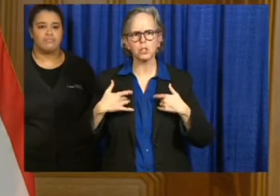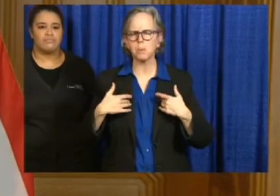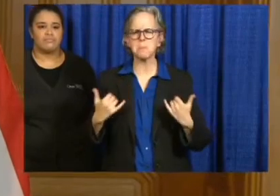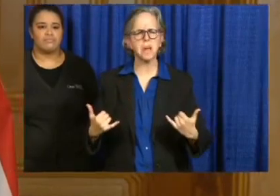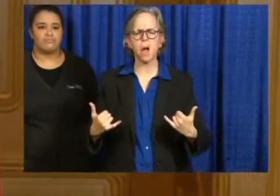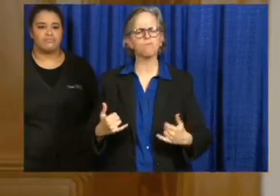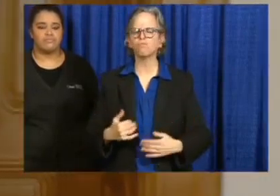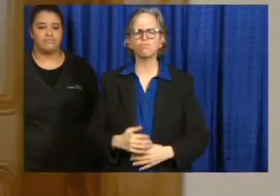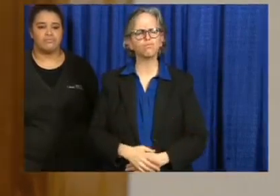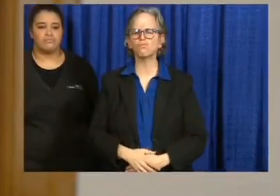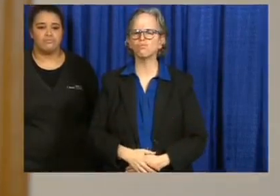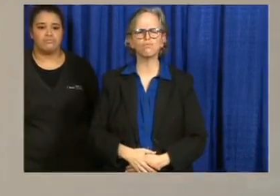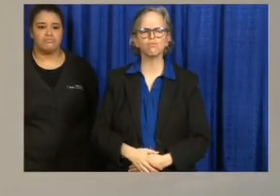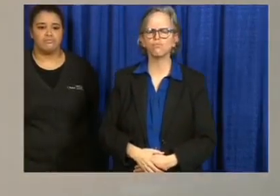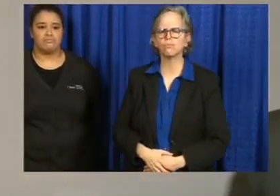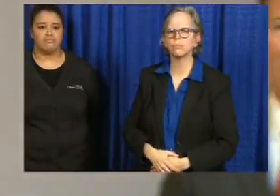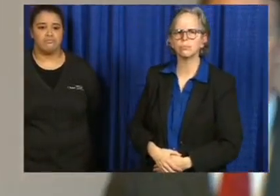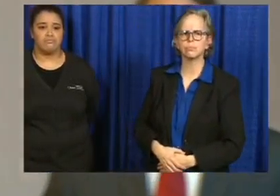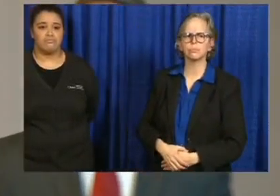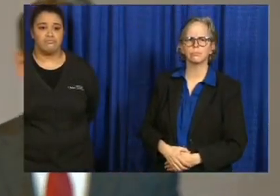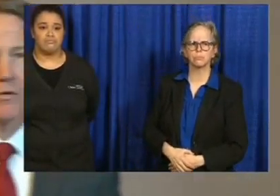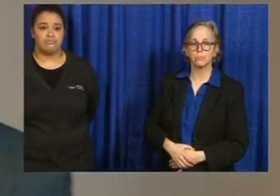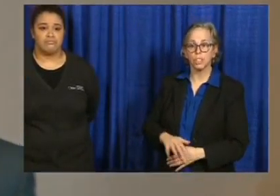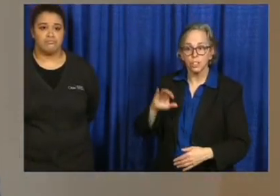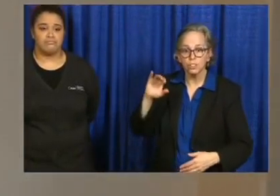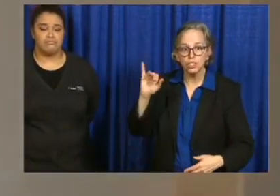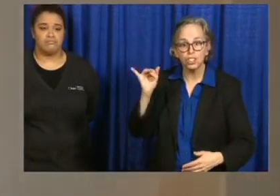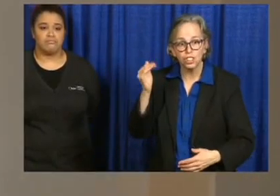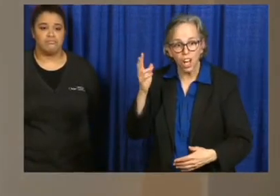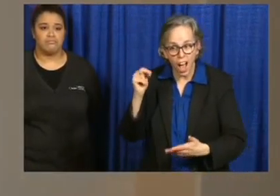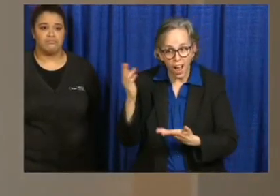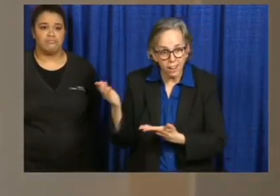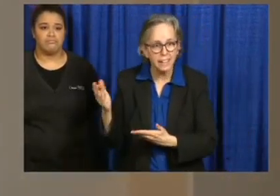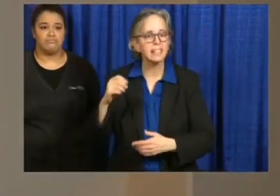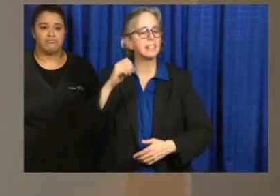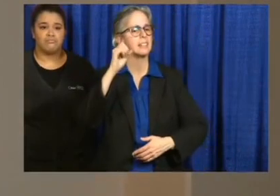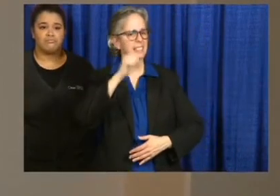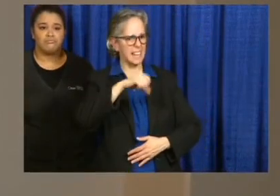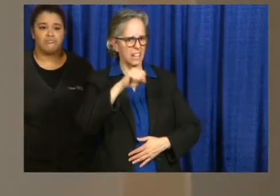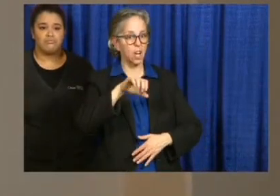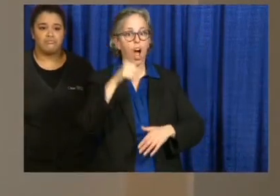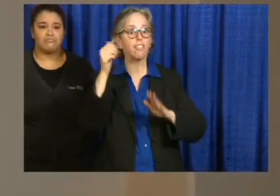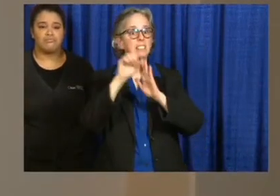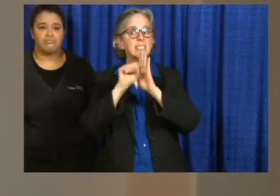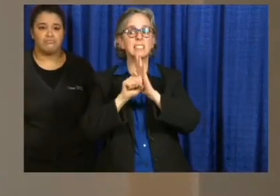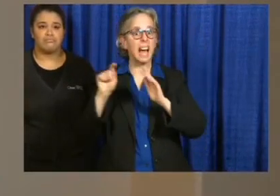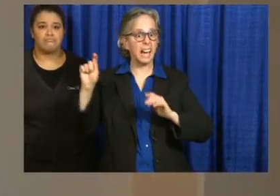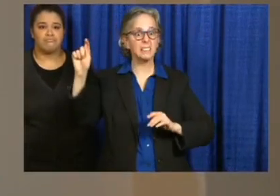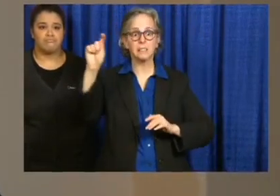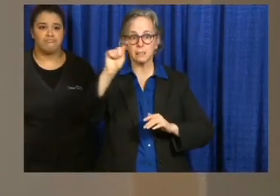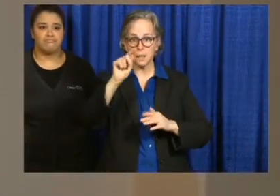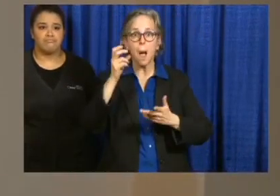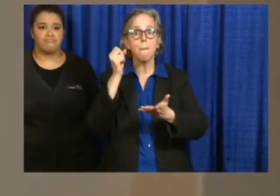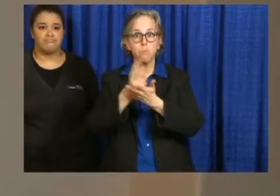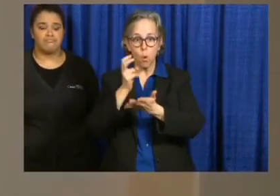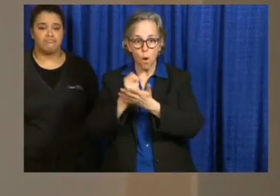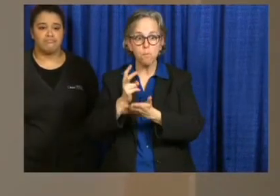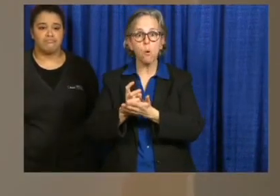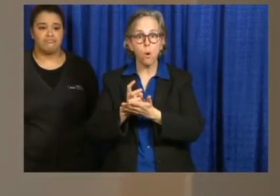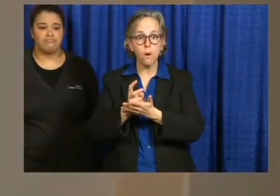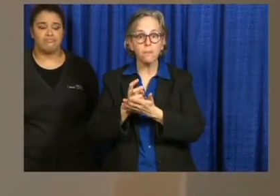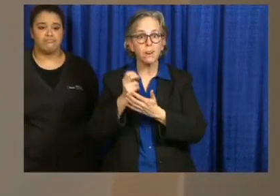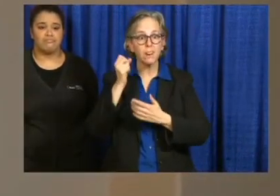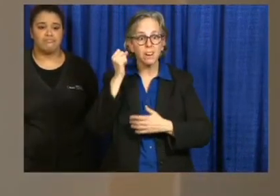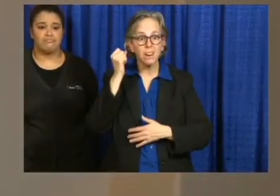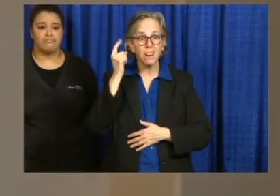Yeah, I know that in some of the other states that have been approved, you put in the major declaration, this big list